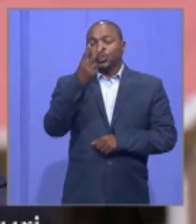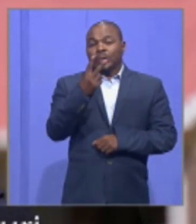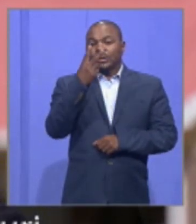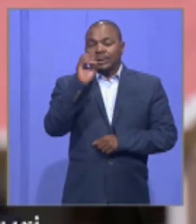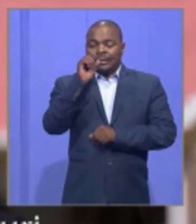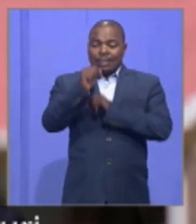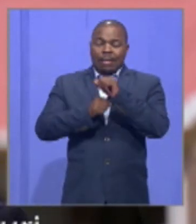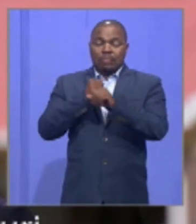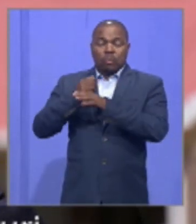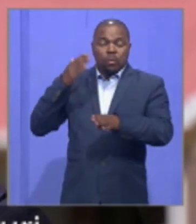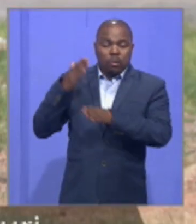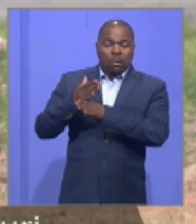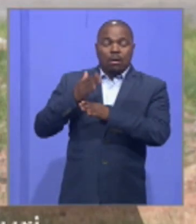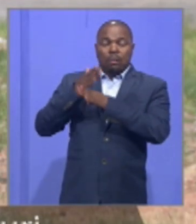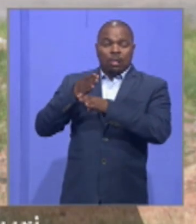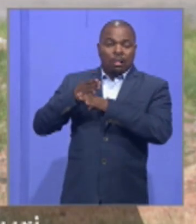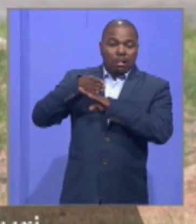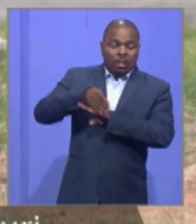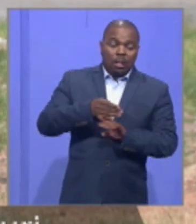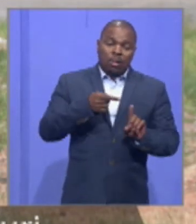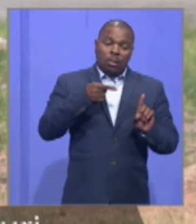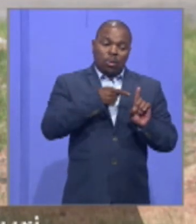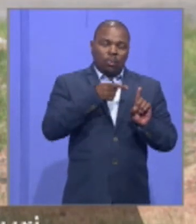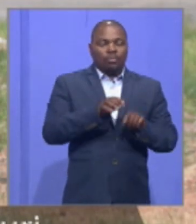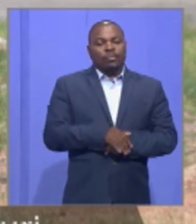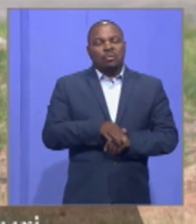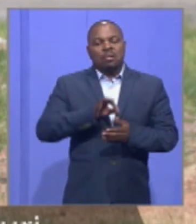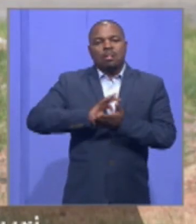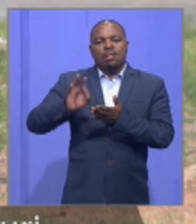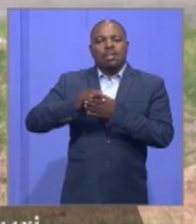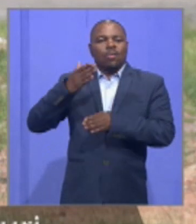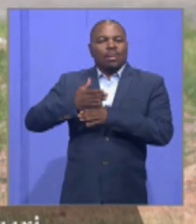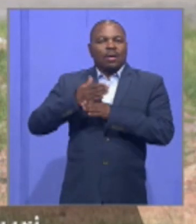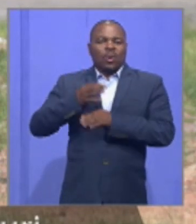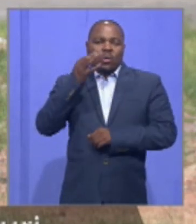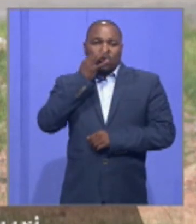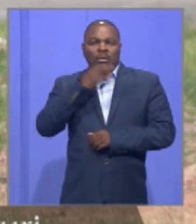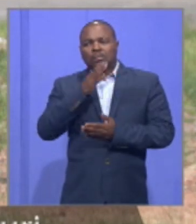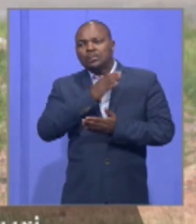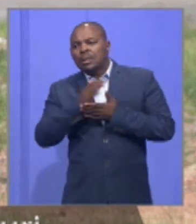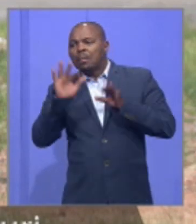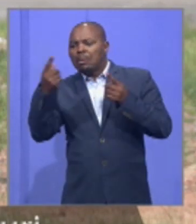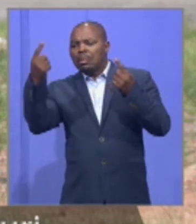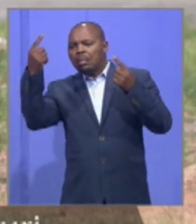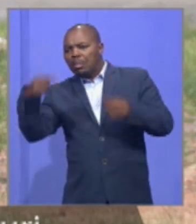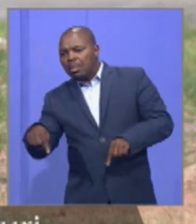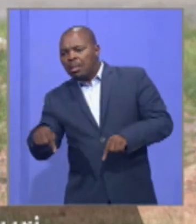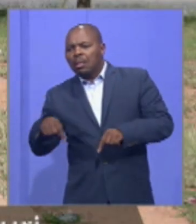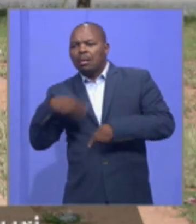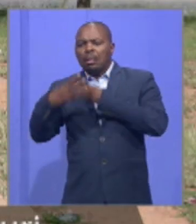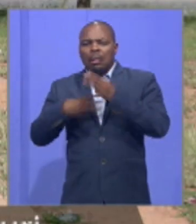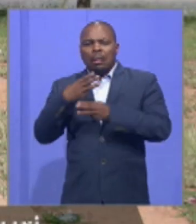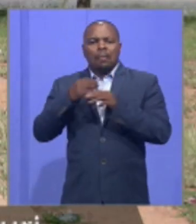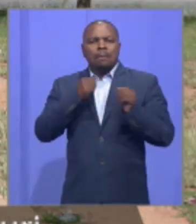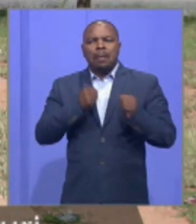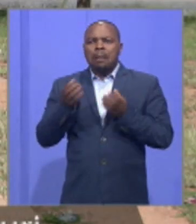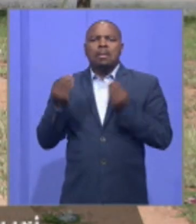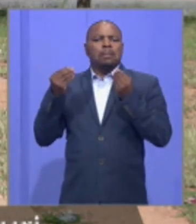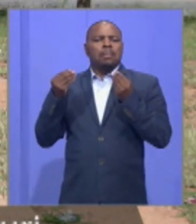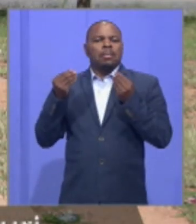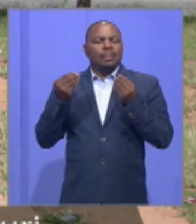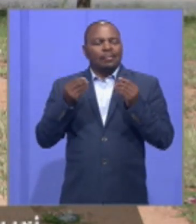dira fano. Sibaya yo e leng mophepafatsi fano a re ga a bolo go bona batho ba ba mo fitlhelang fano ba newa ditiro tsa leruri.